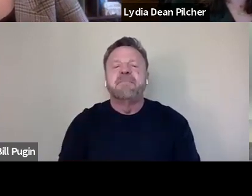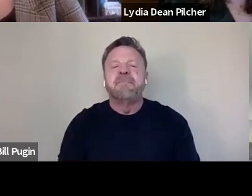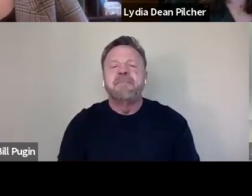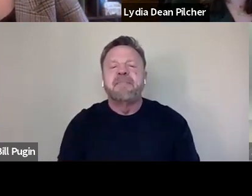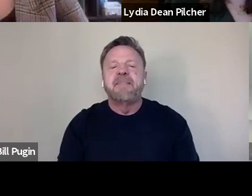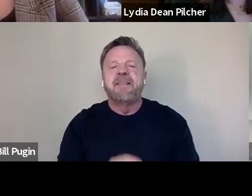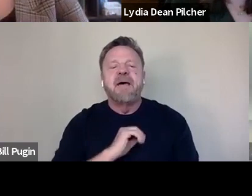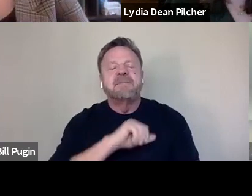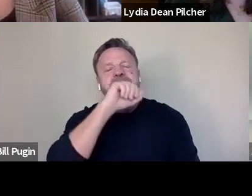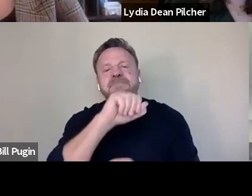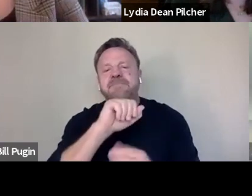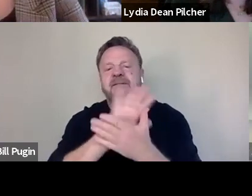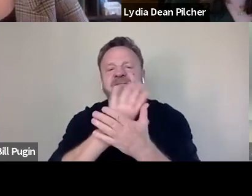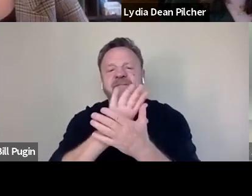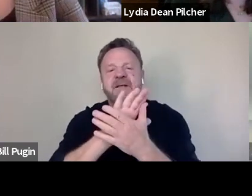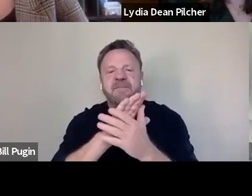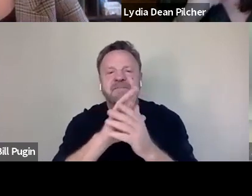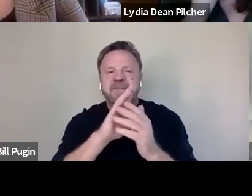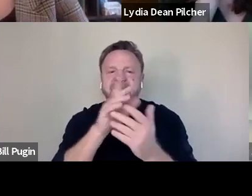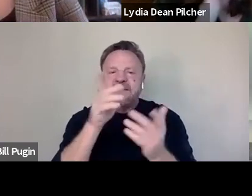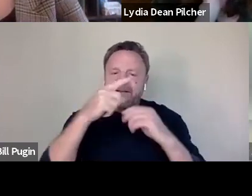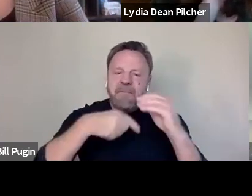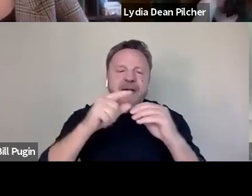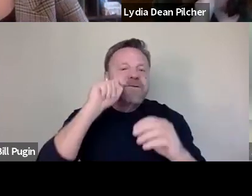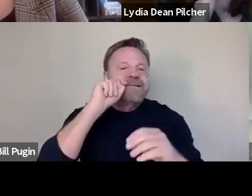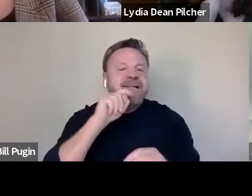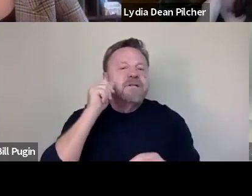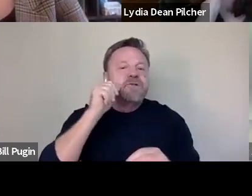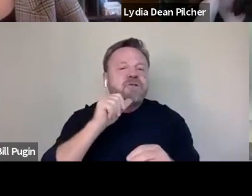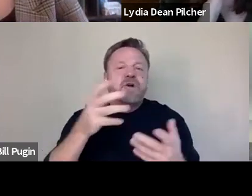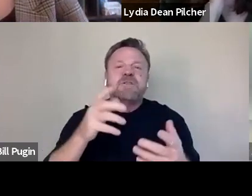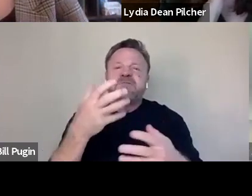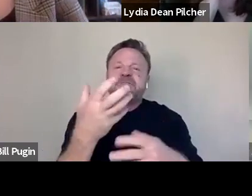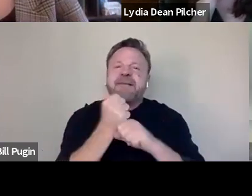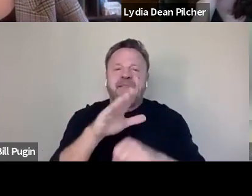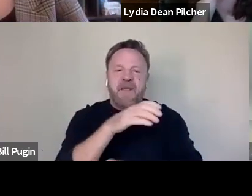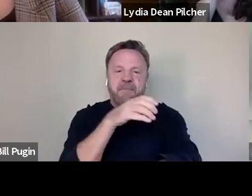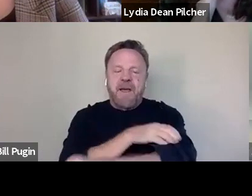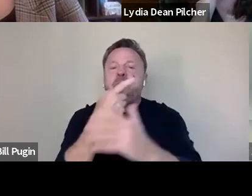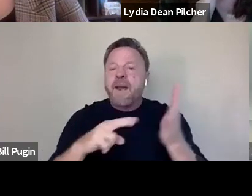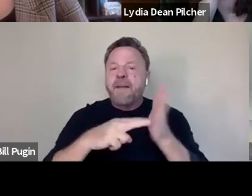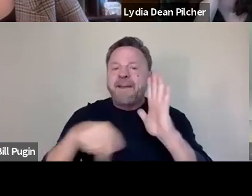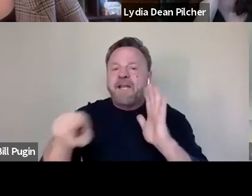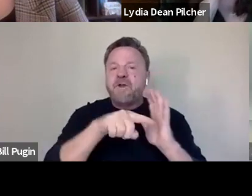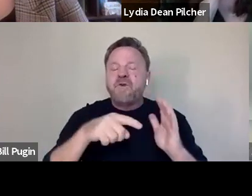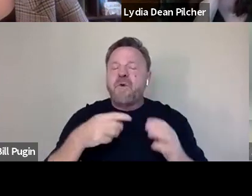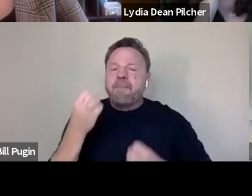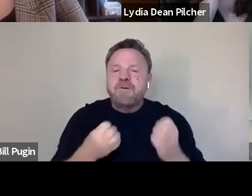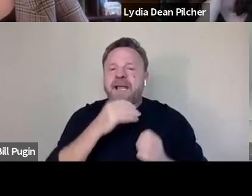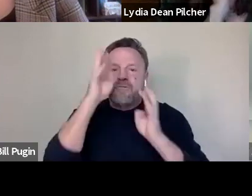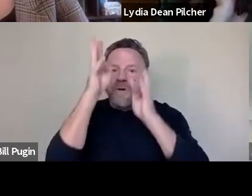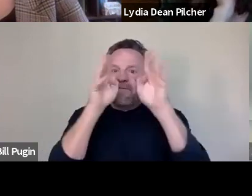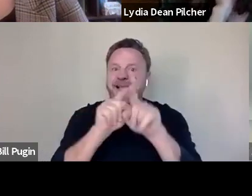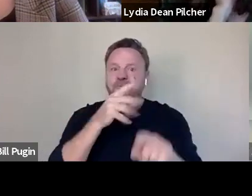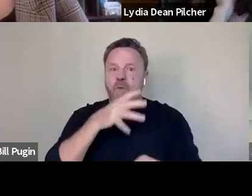I love that the film is centered around teenage girls claiming their power. What did it mean to both of you emotionally and creatively as women to tell